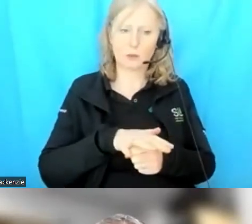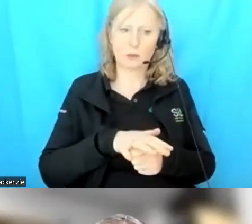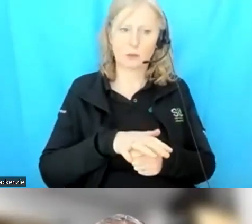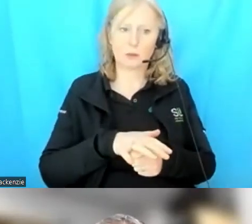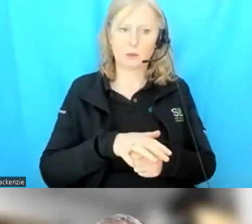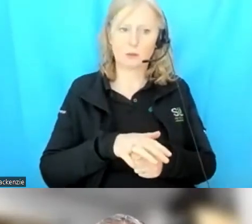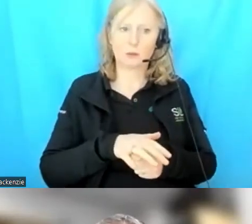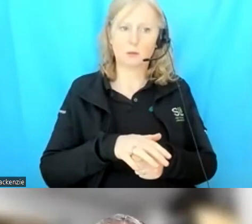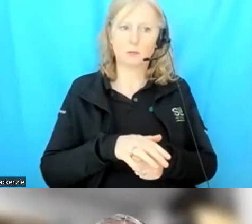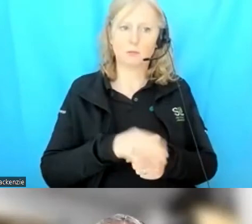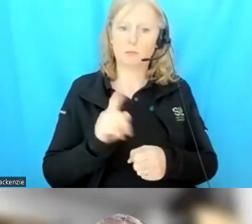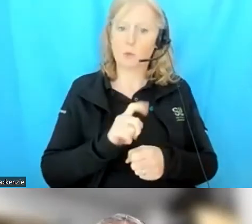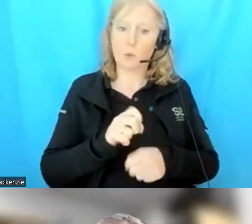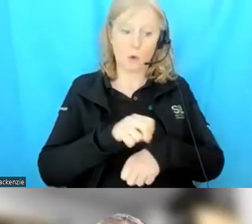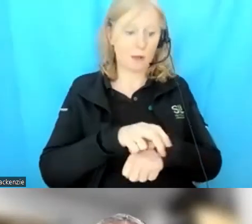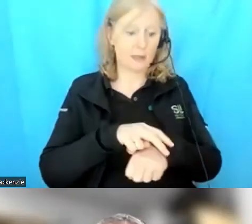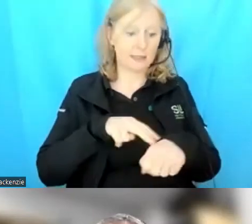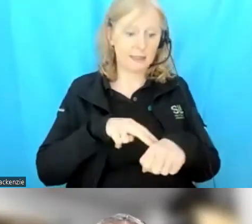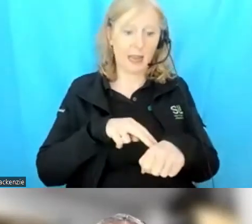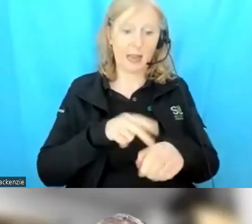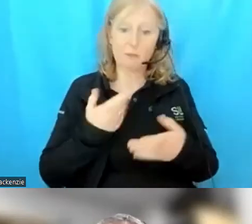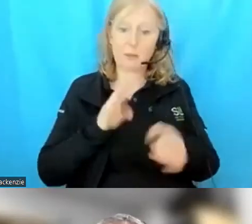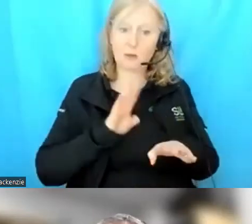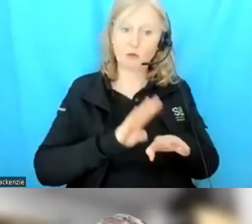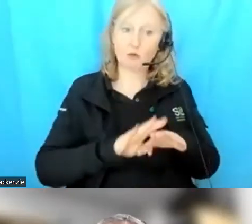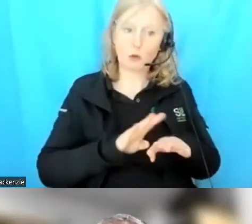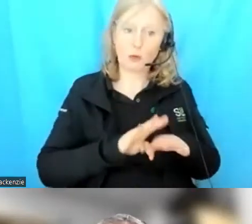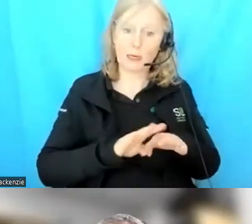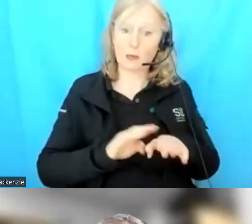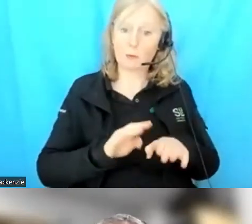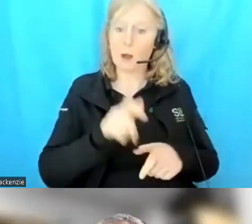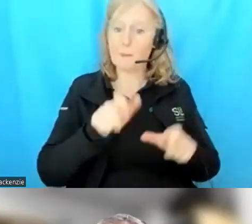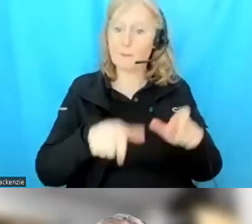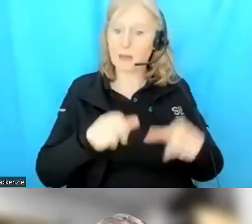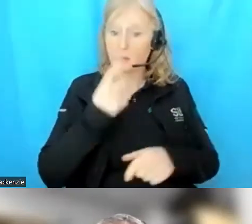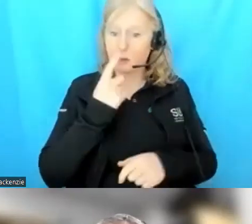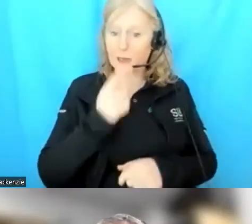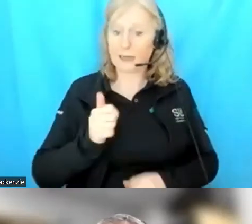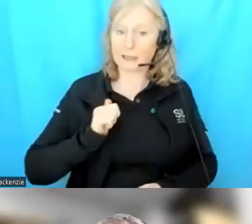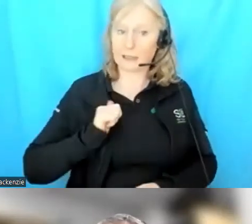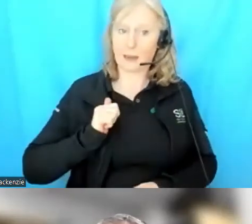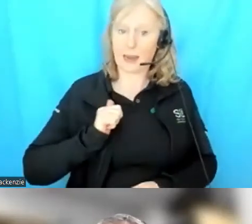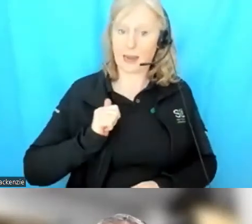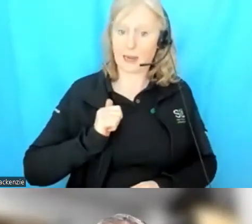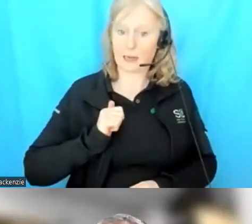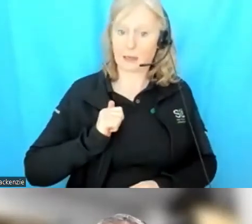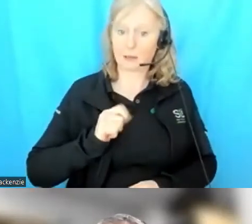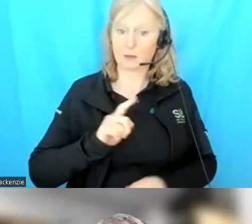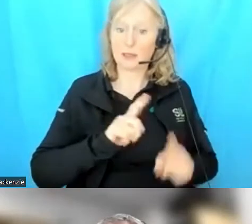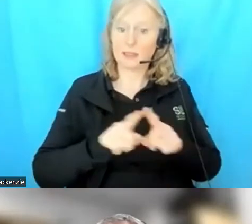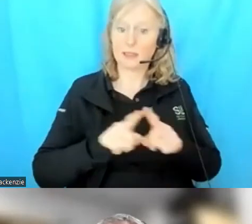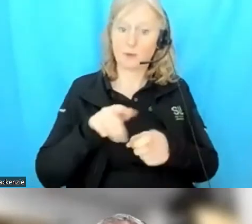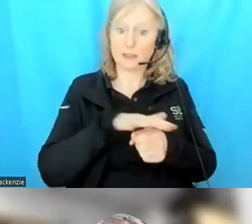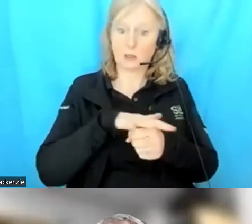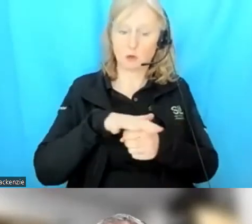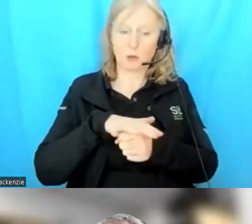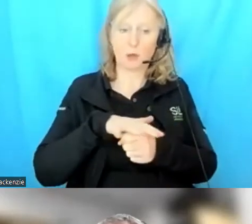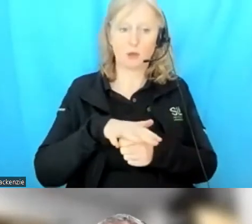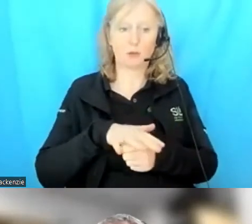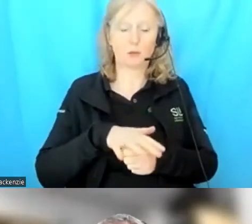staff trained to do, or what can passengers expect staff to do in different situations.